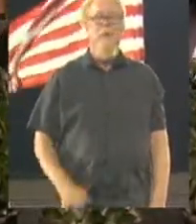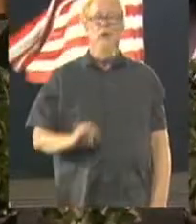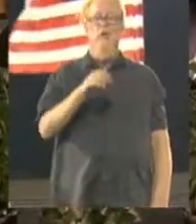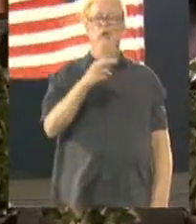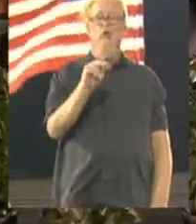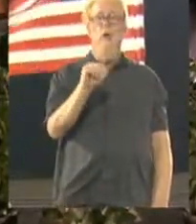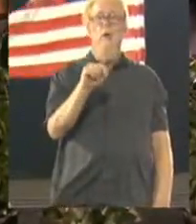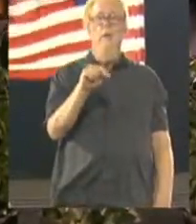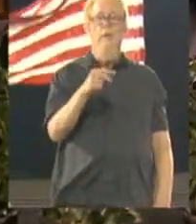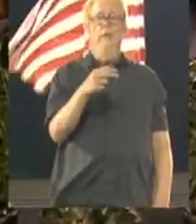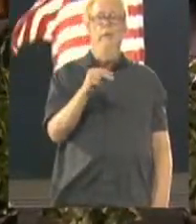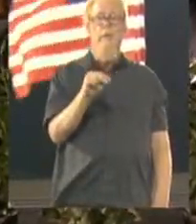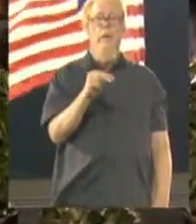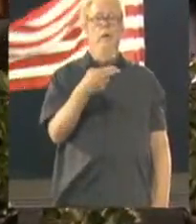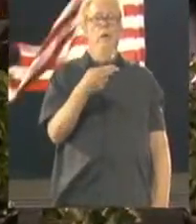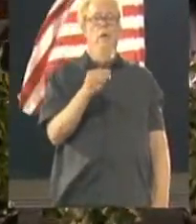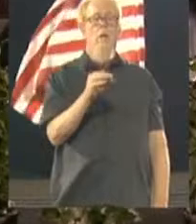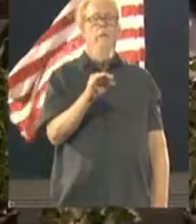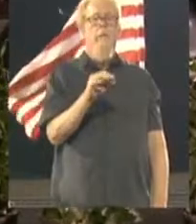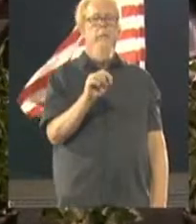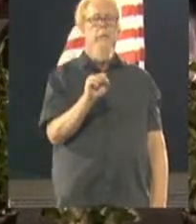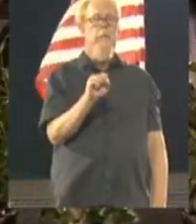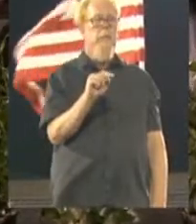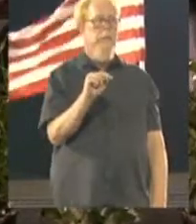Jonathan Valente Hasso.